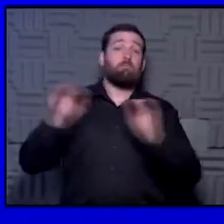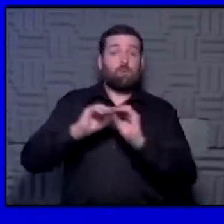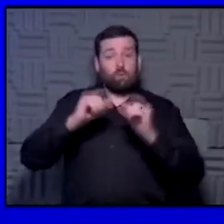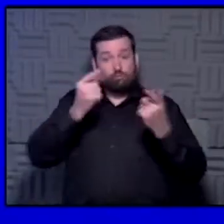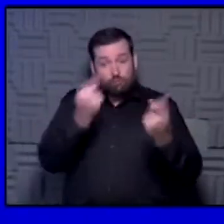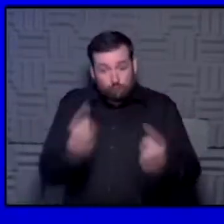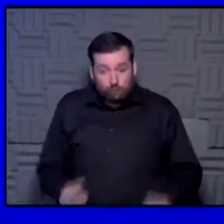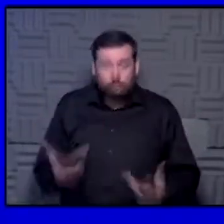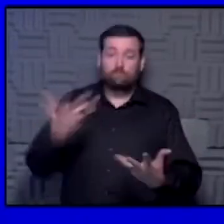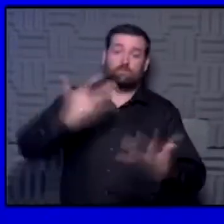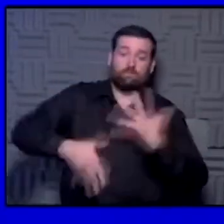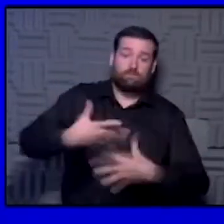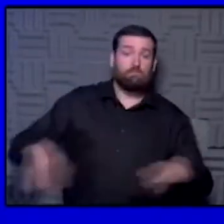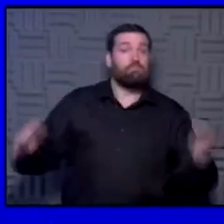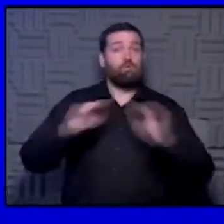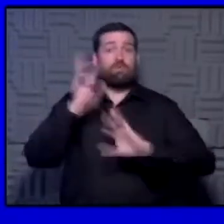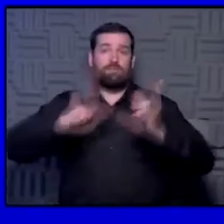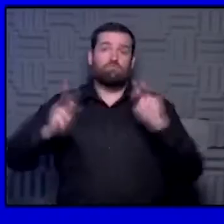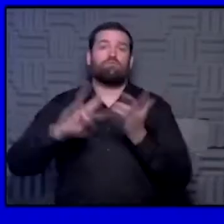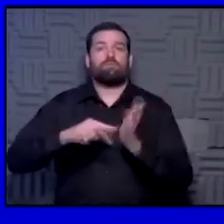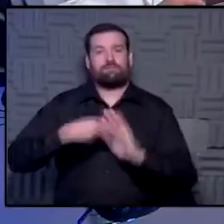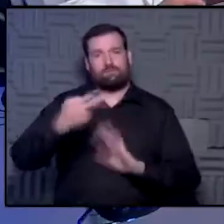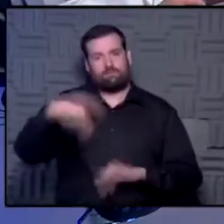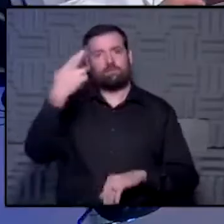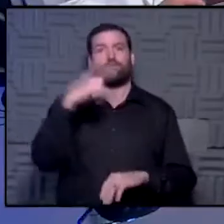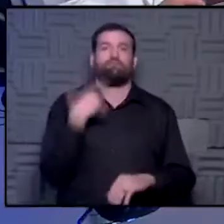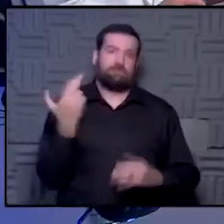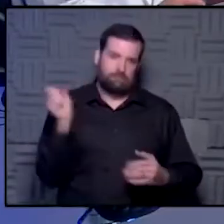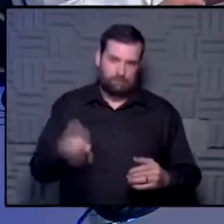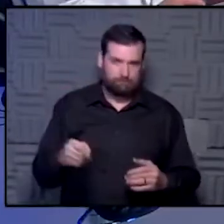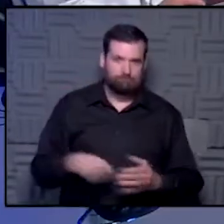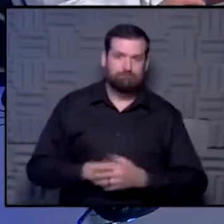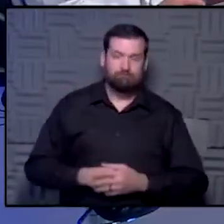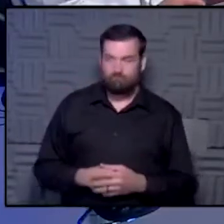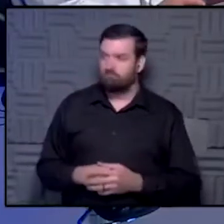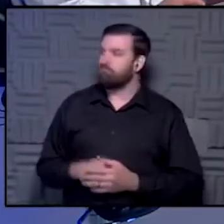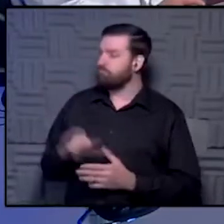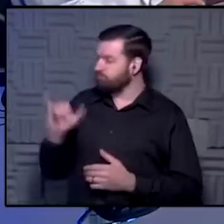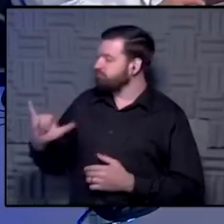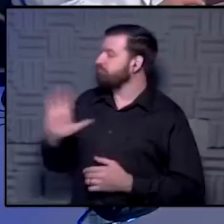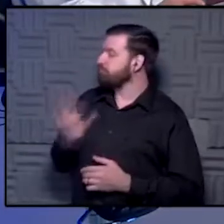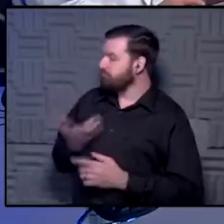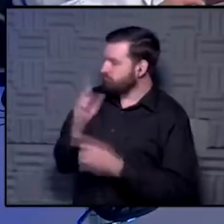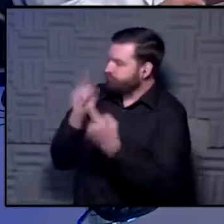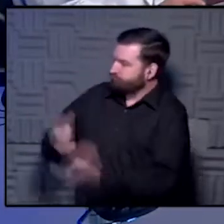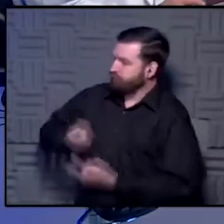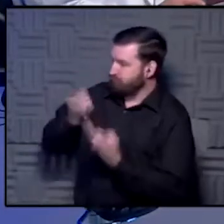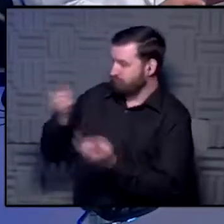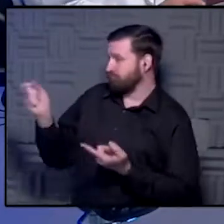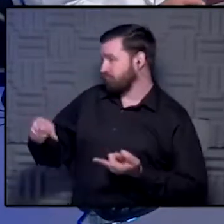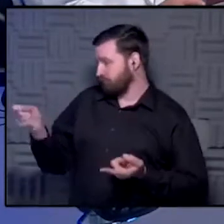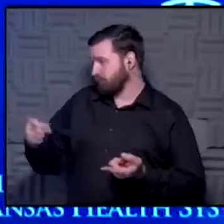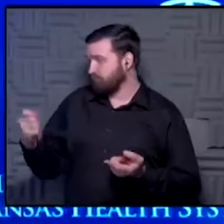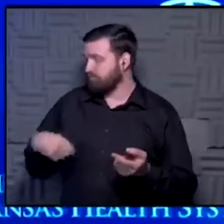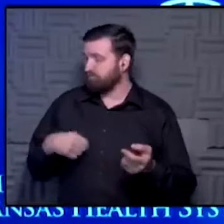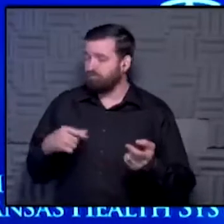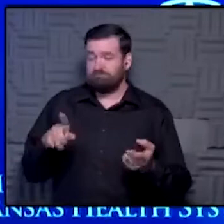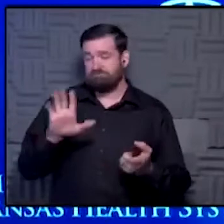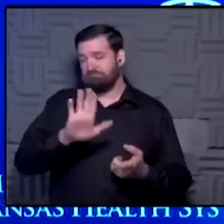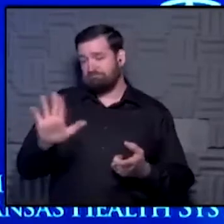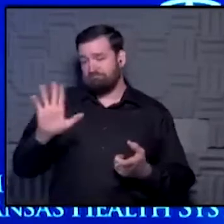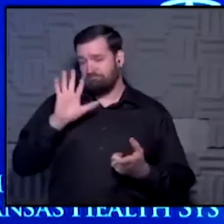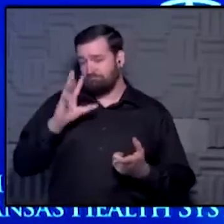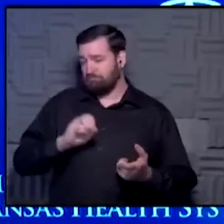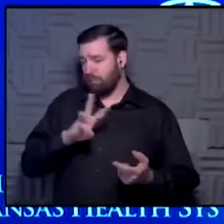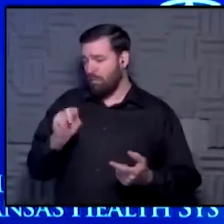interacting with more people, you are going to introduce more risk. Yeah, and that is one of our big struggles, and you just have to make that personal decision we've